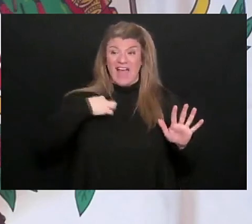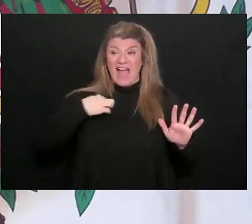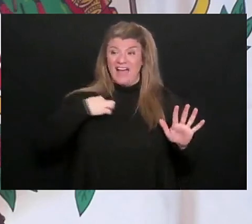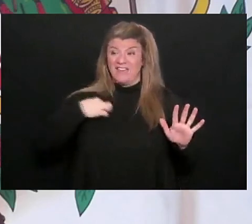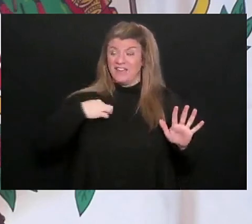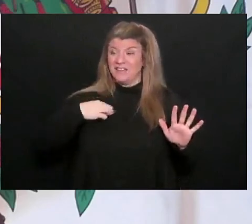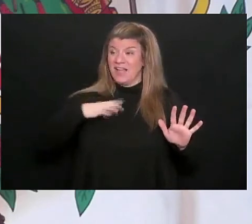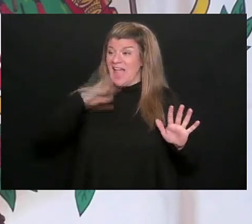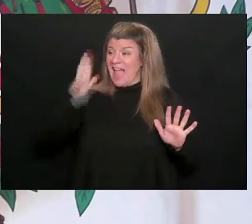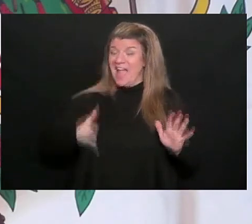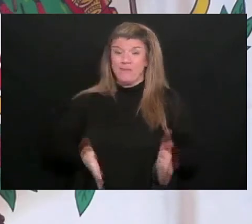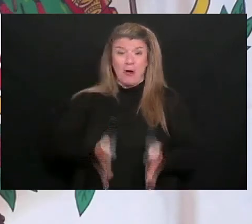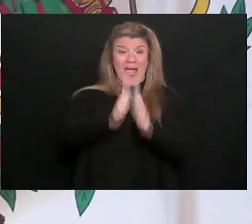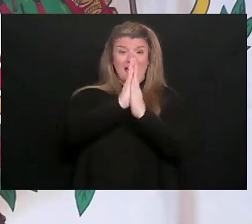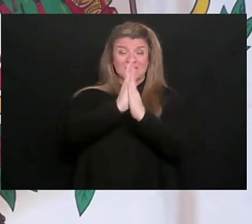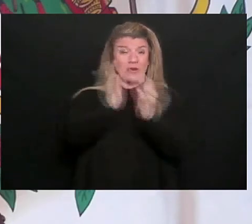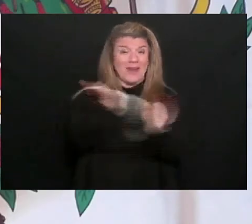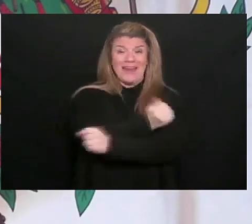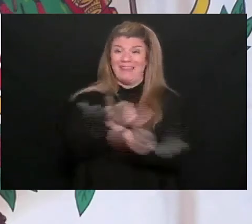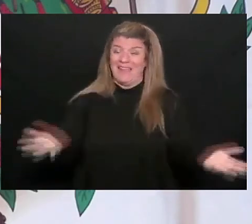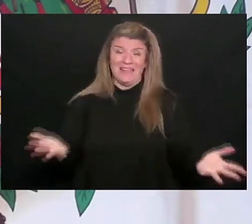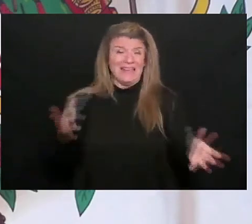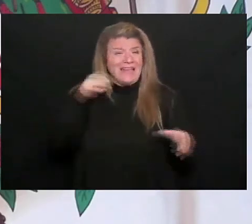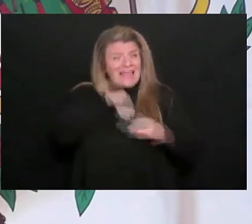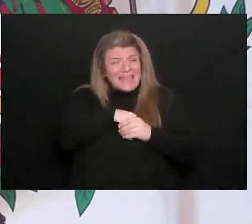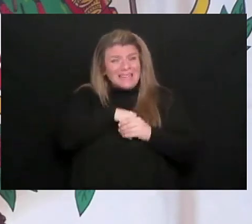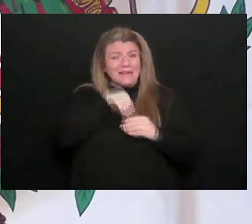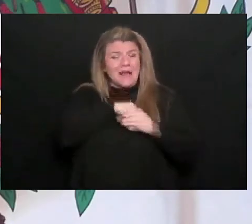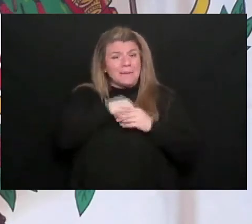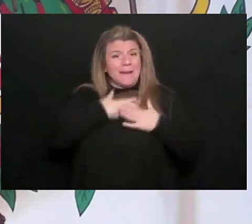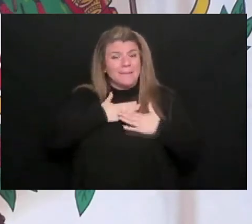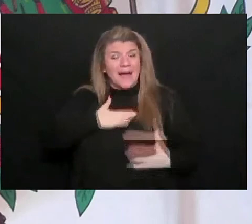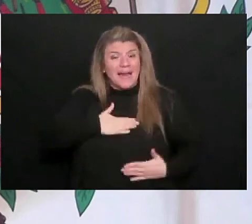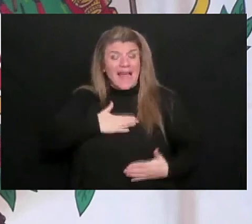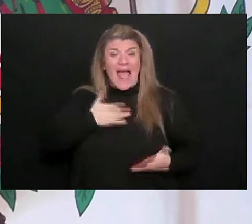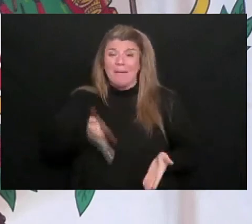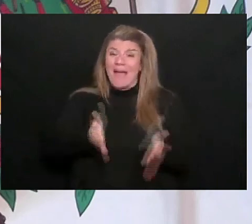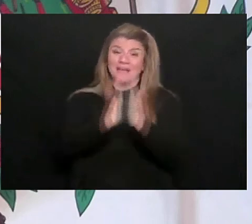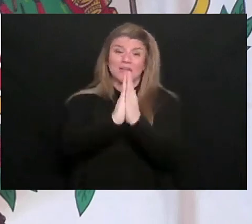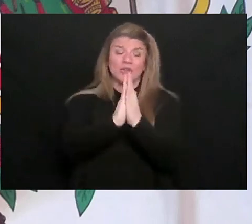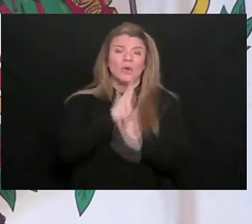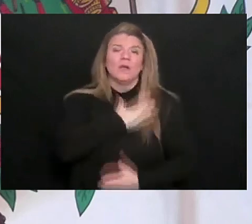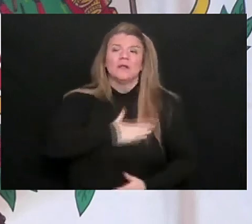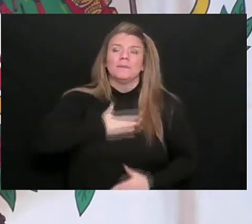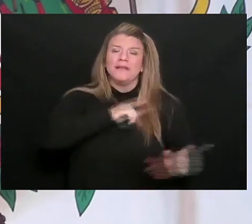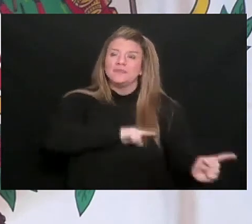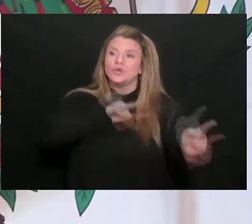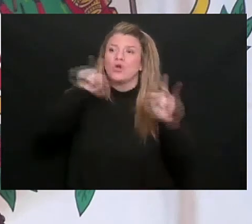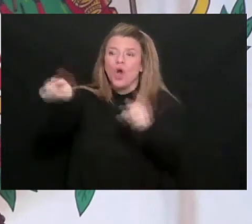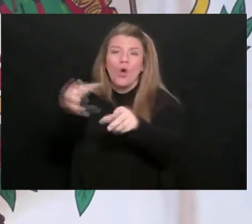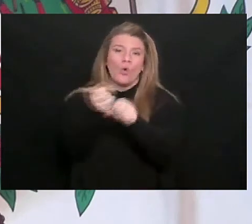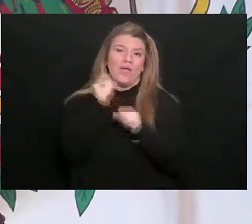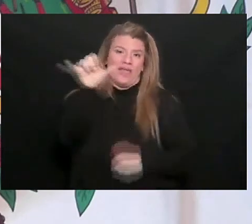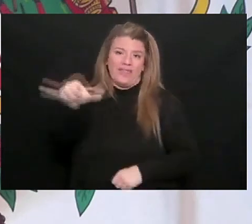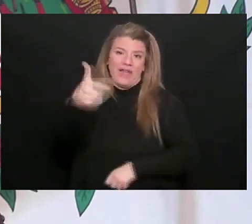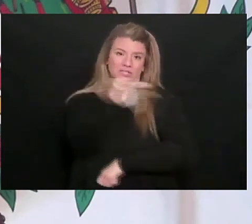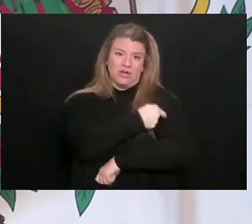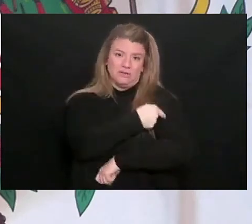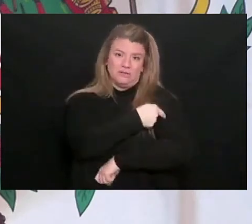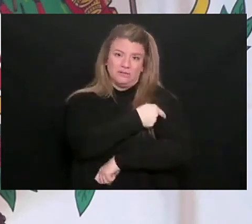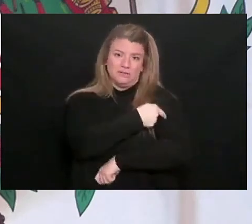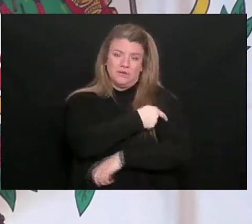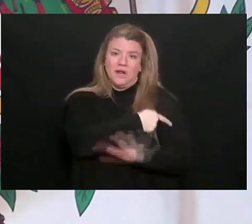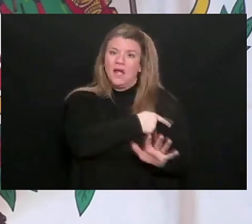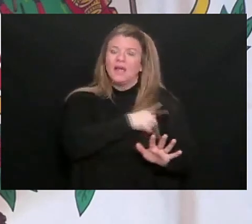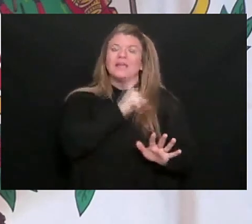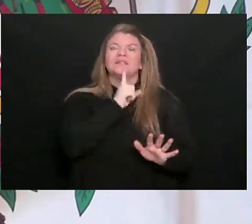very depths of my heart, please take time to go get this booster shot right now. It is so important.